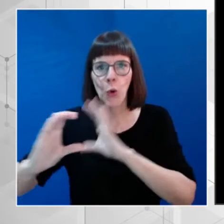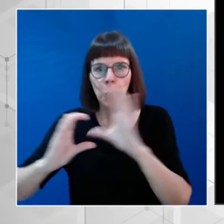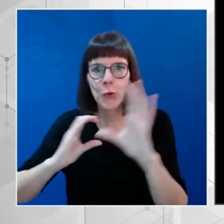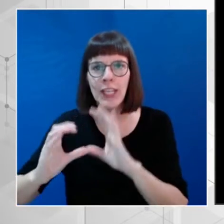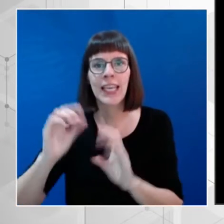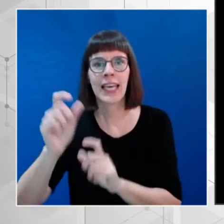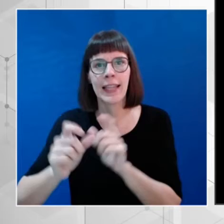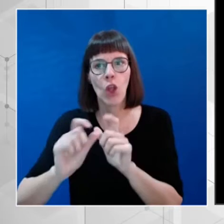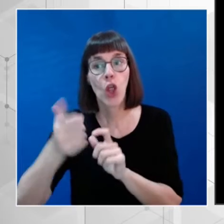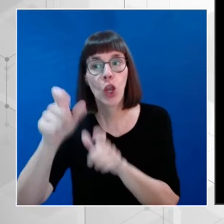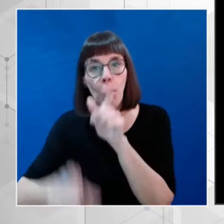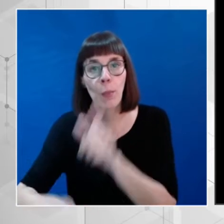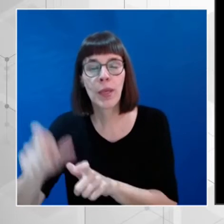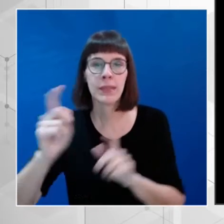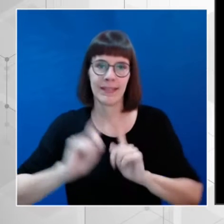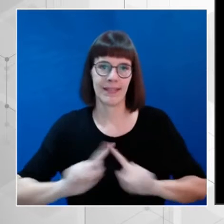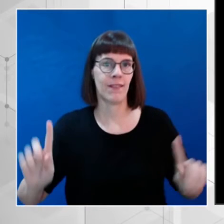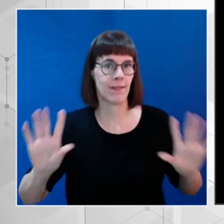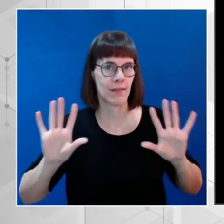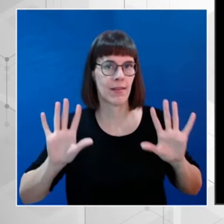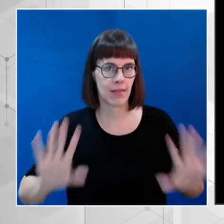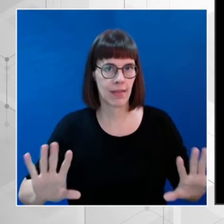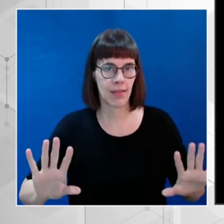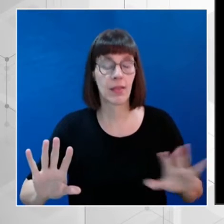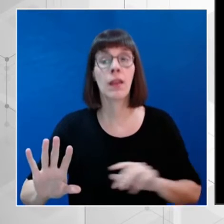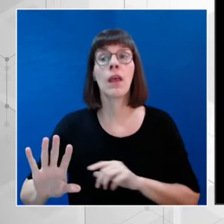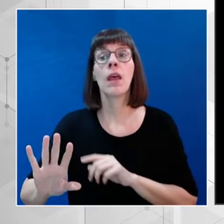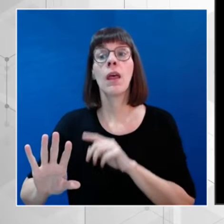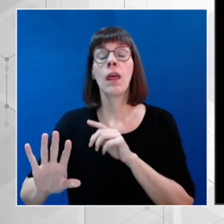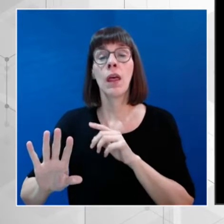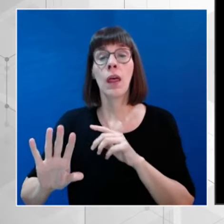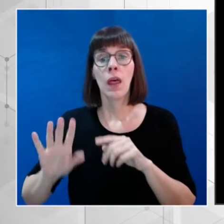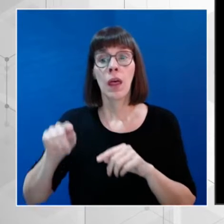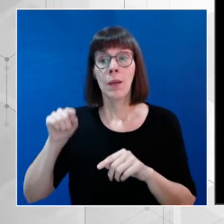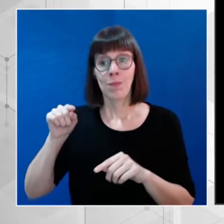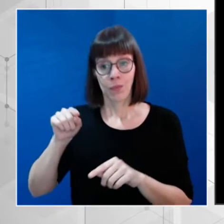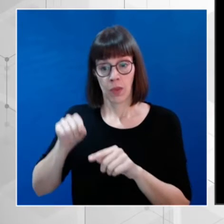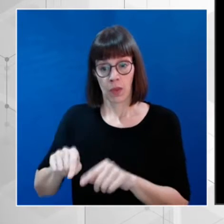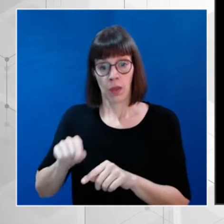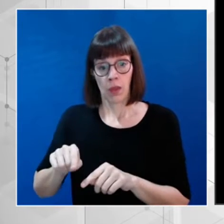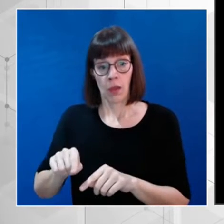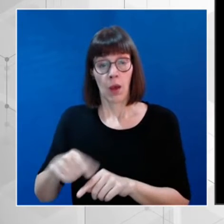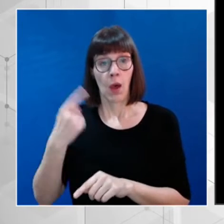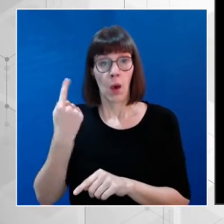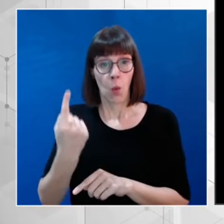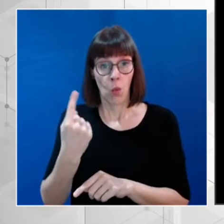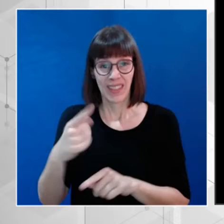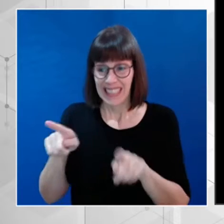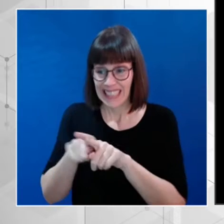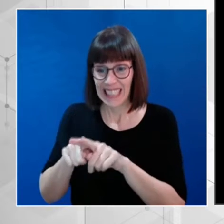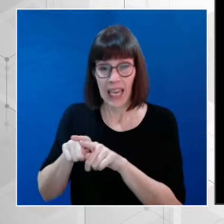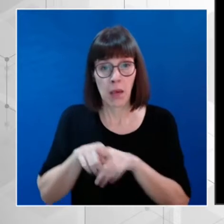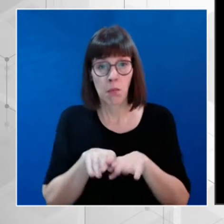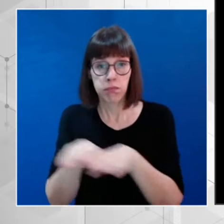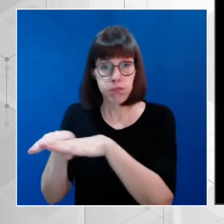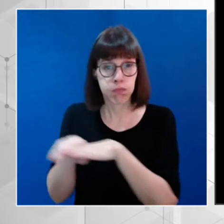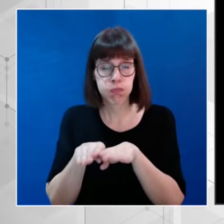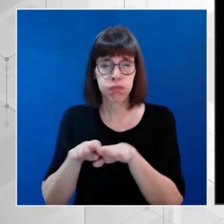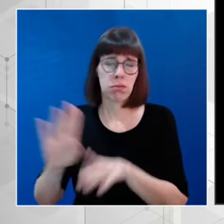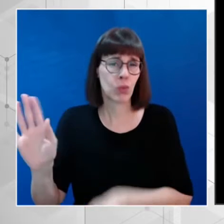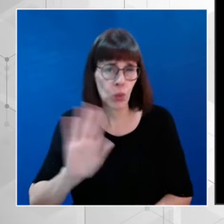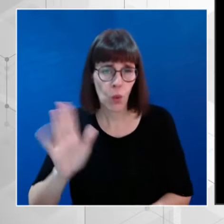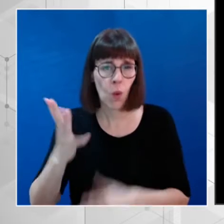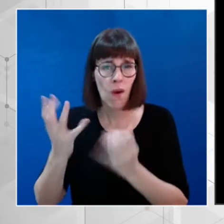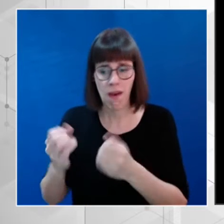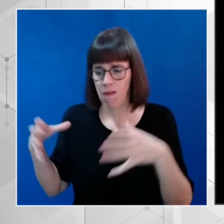And also, there is no one-size-fits-all way to how neurodivergent a person is, or to what extent.